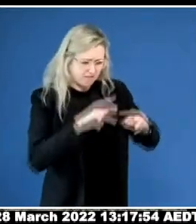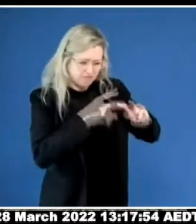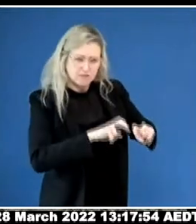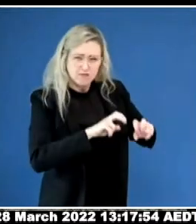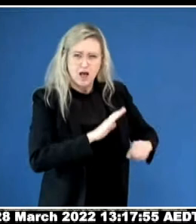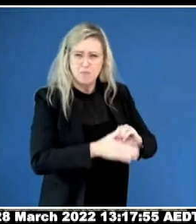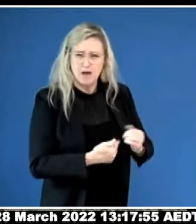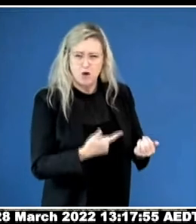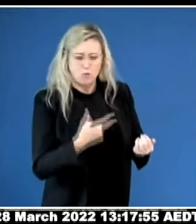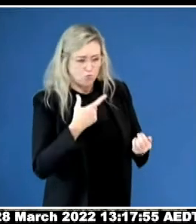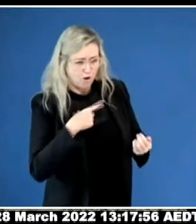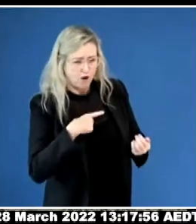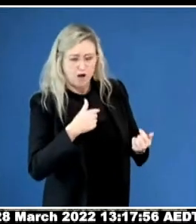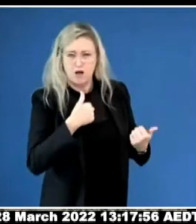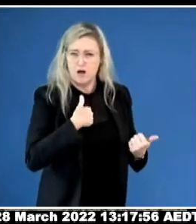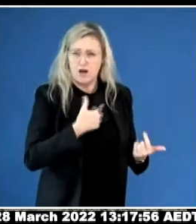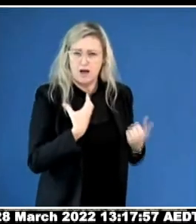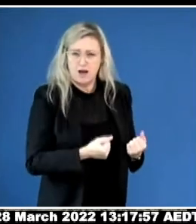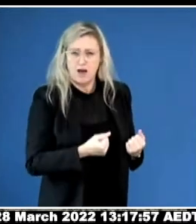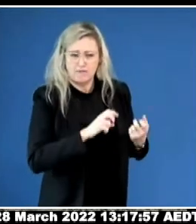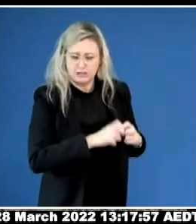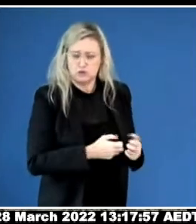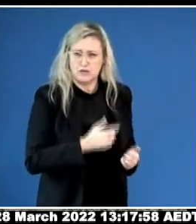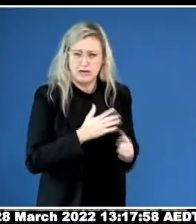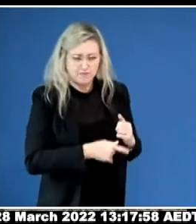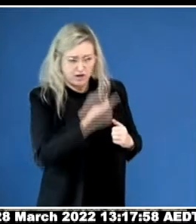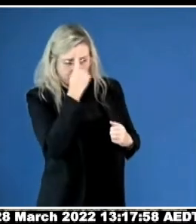story, often people go, "So, Ms. Lee, how are you now?"